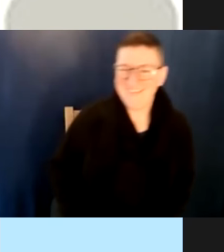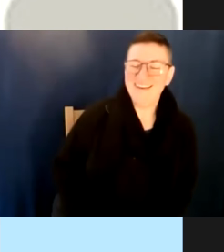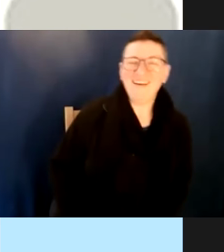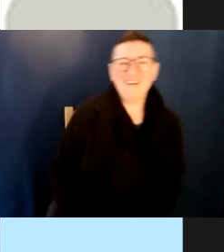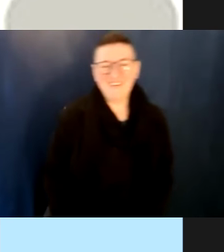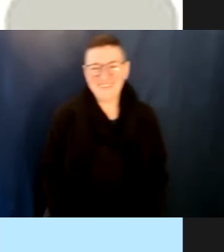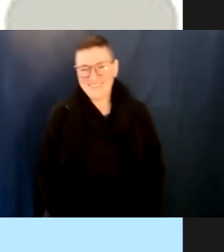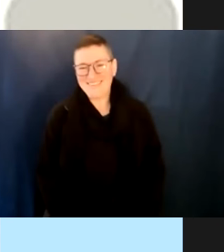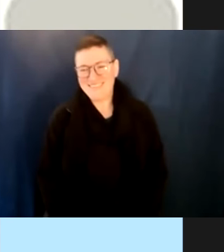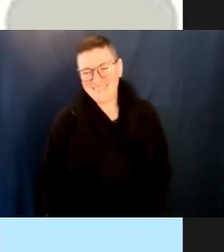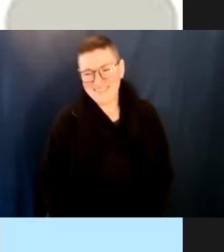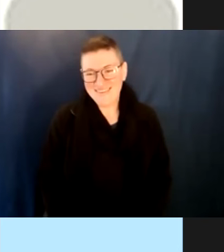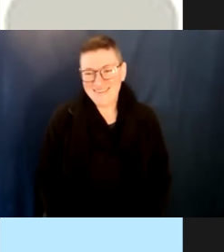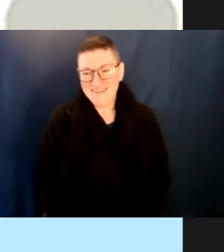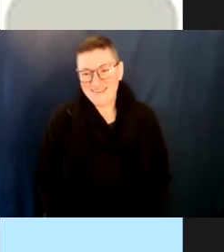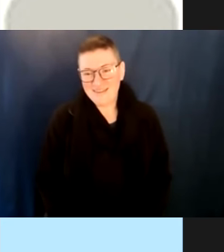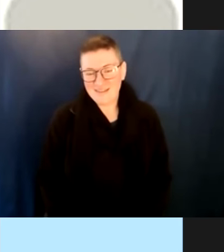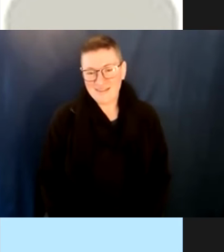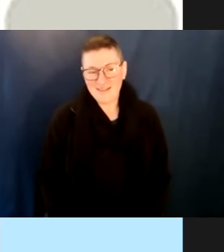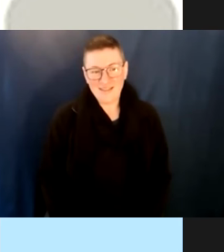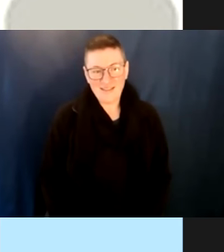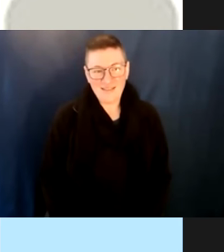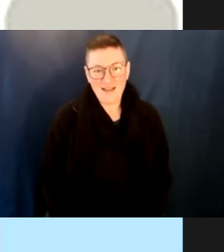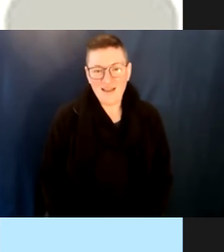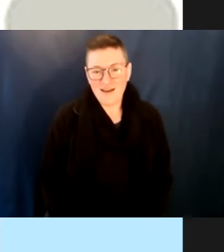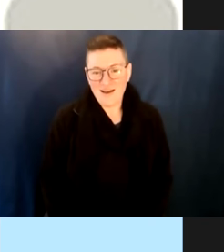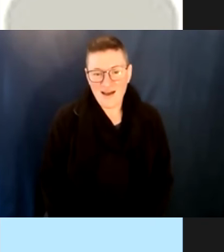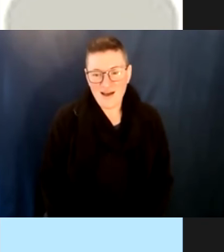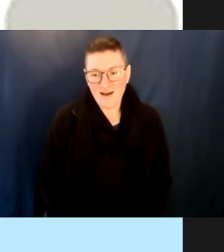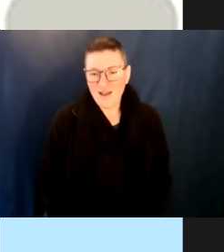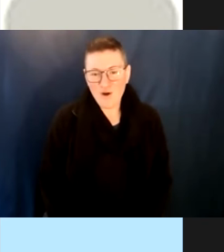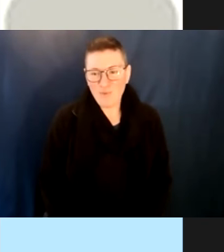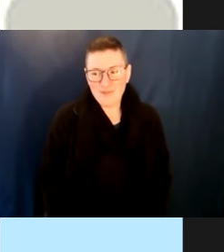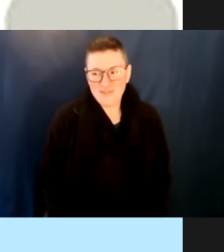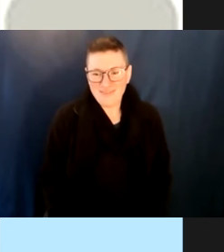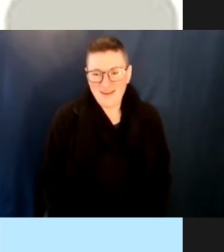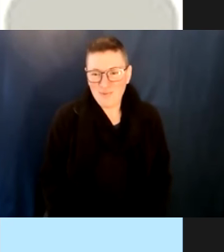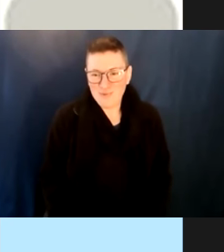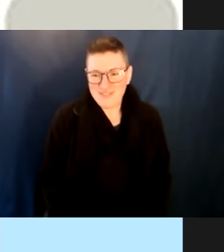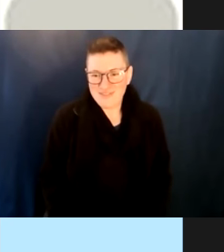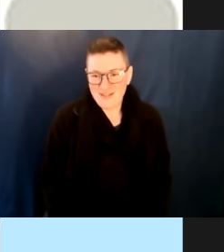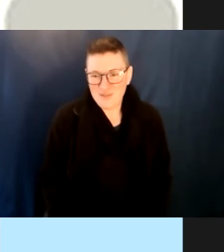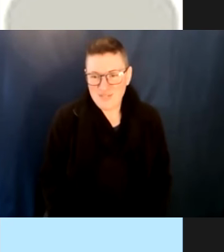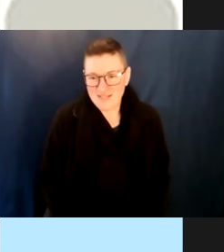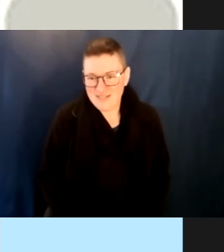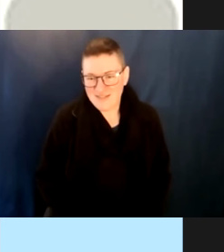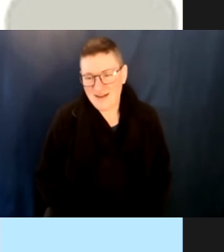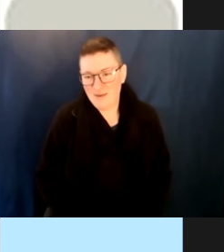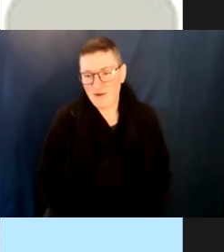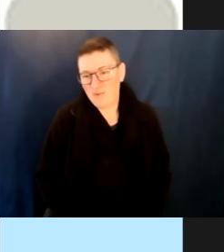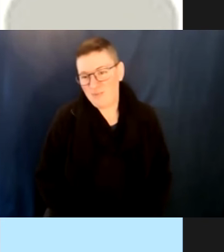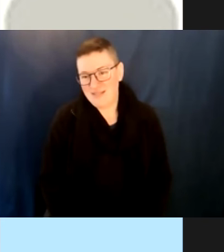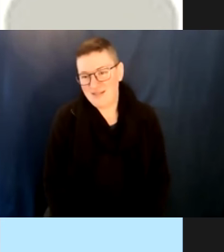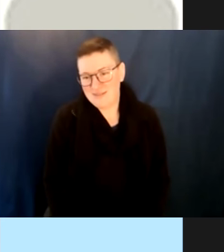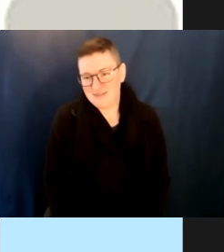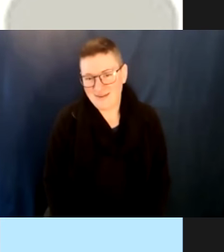deserve coffee. Oh, thank you so much, Alissa. We really appreciate it. I hope it was not too dense. I